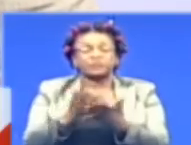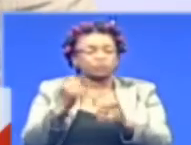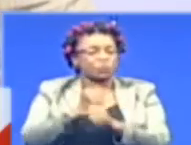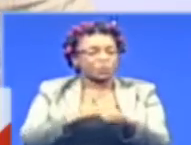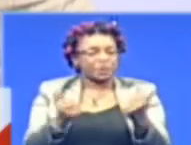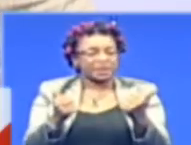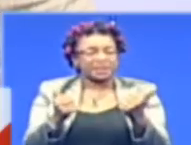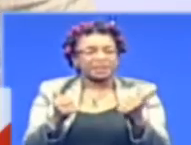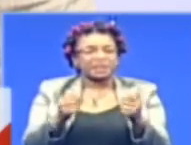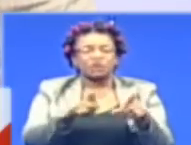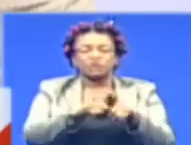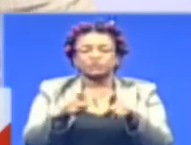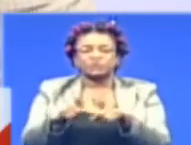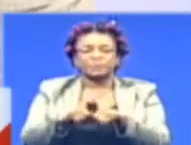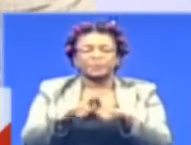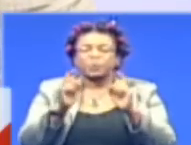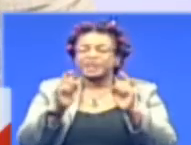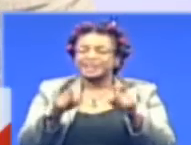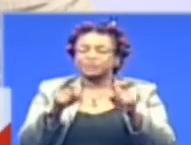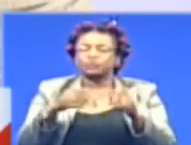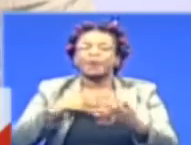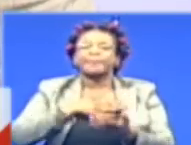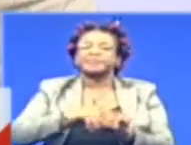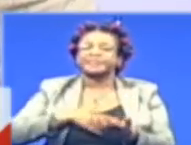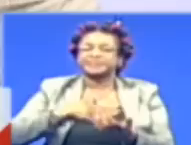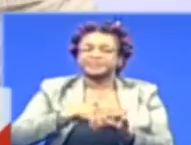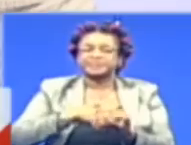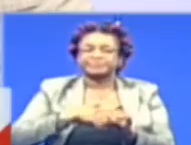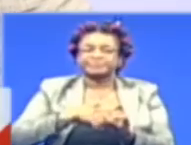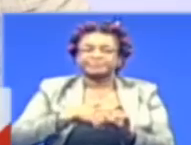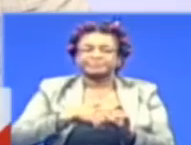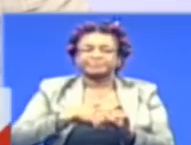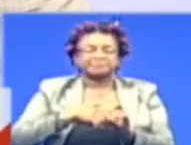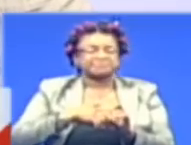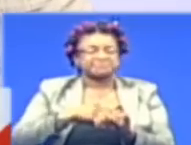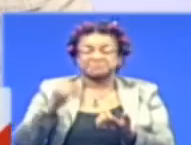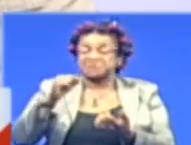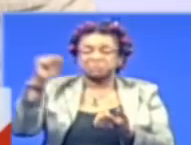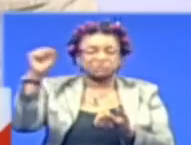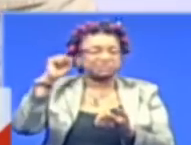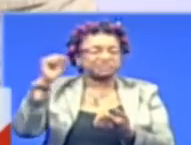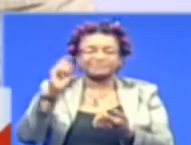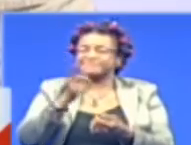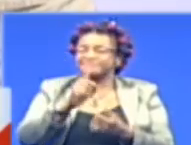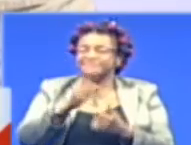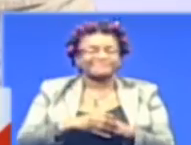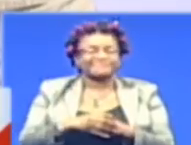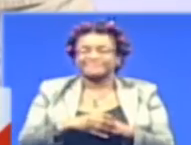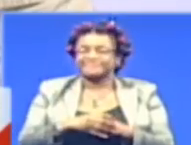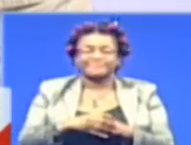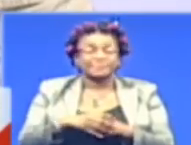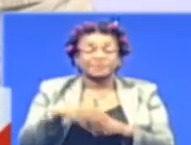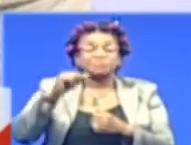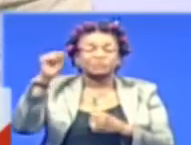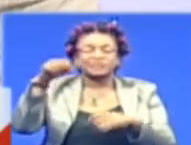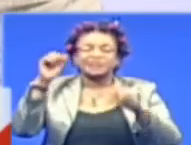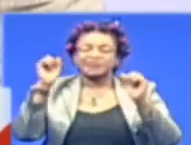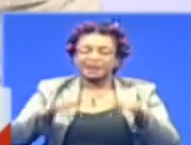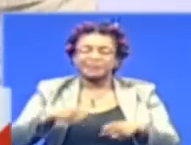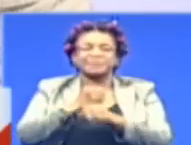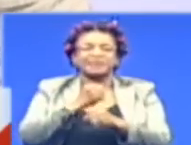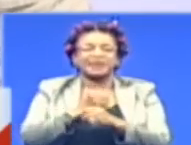Secondly, we really need to appreciate that there is no politics in this thing. You know, politics can be able to come in and play it, and